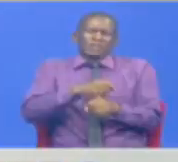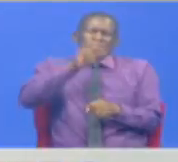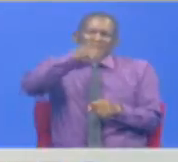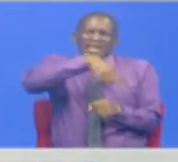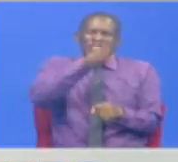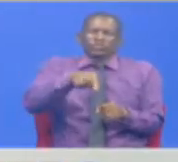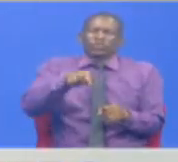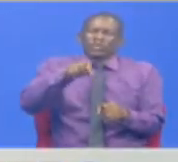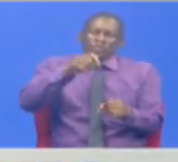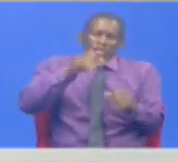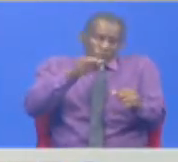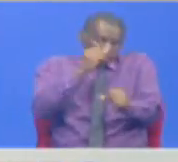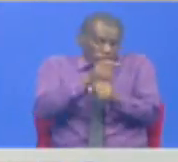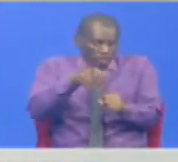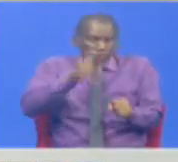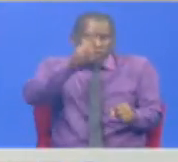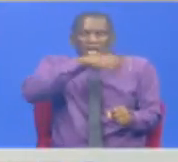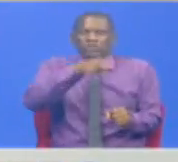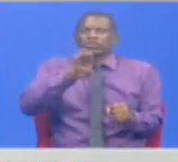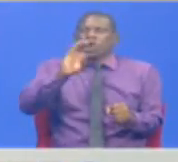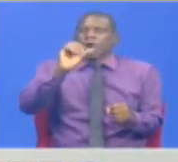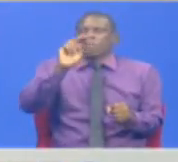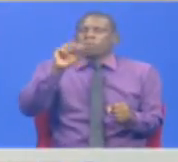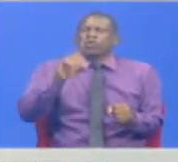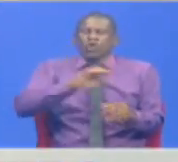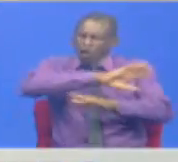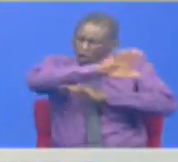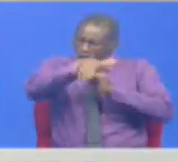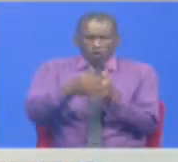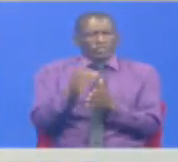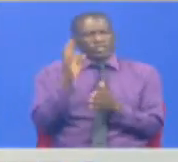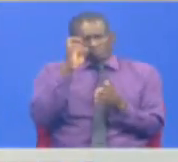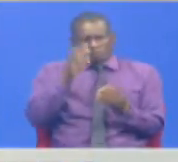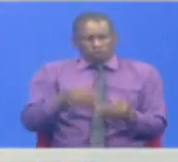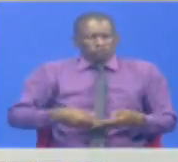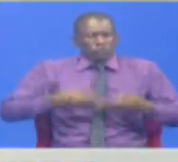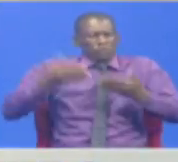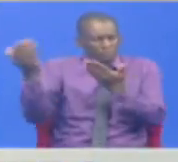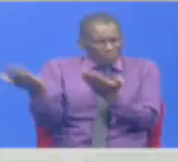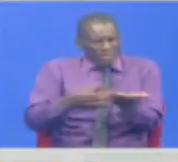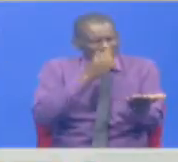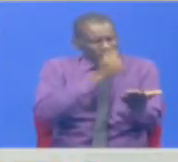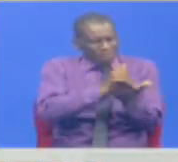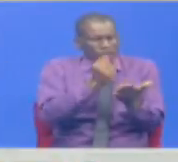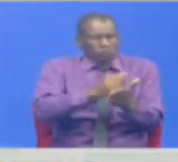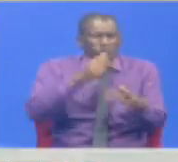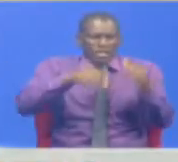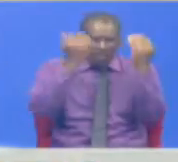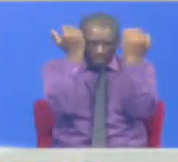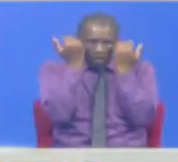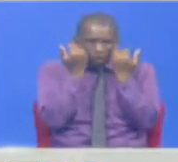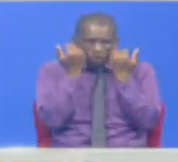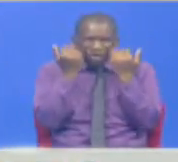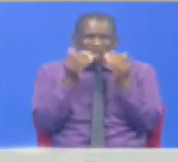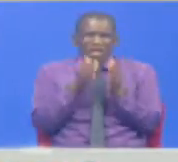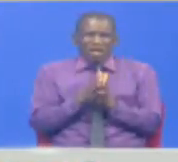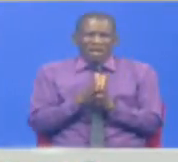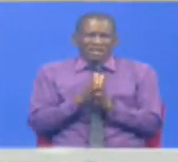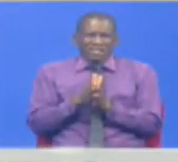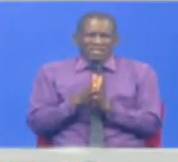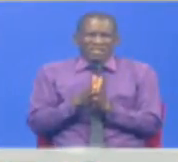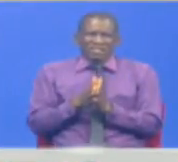of bond terms. All accused to deposit their passports in court and only to leave the jurisdiction of the